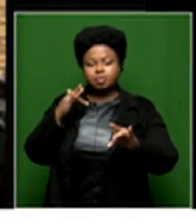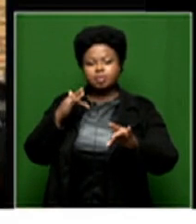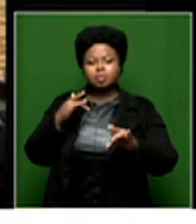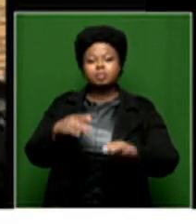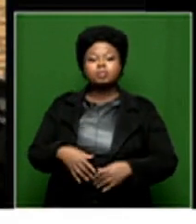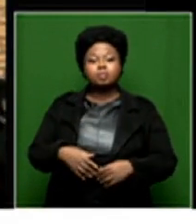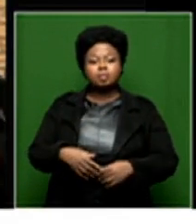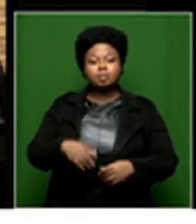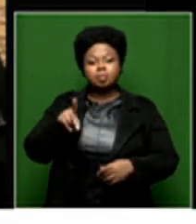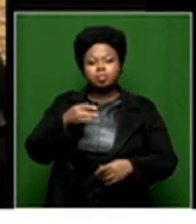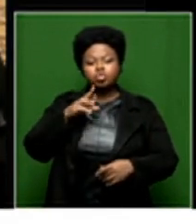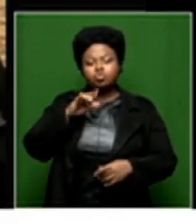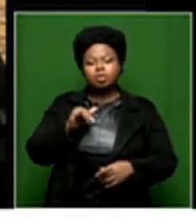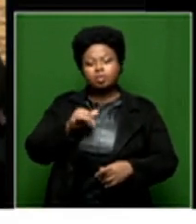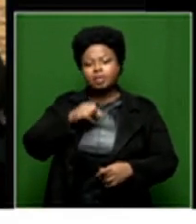us on